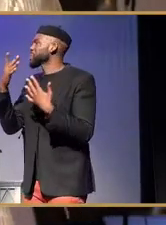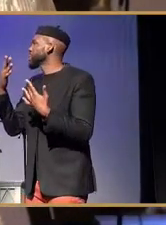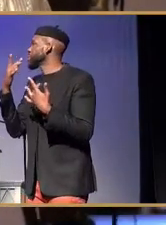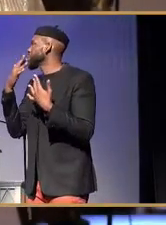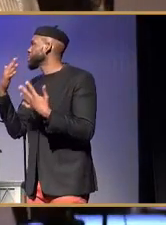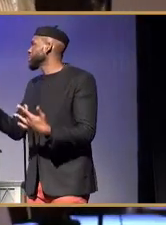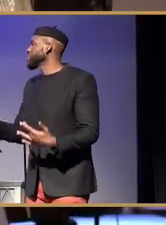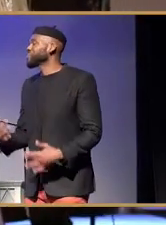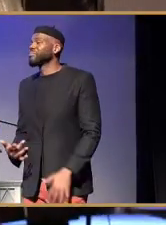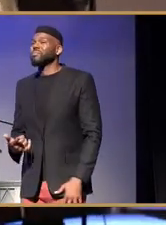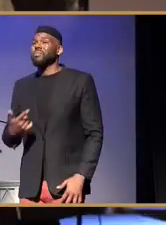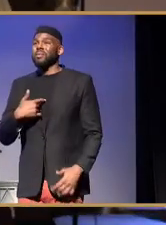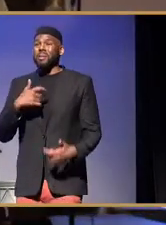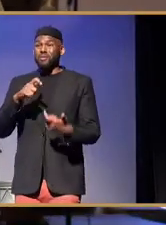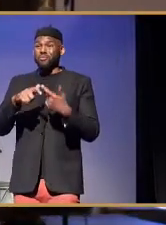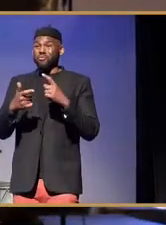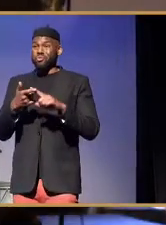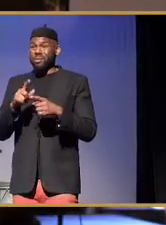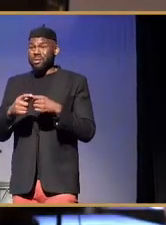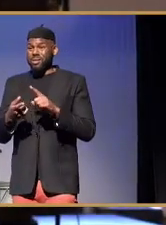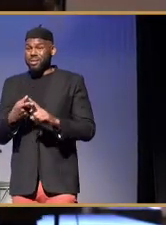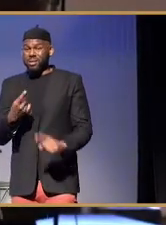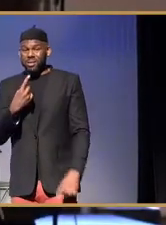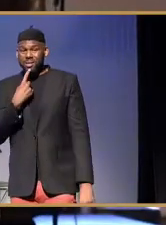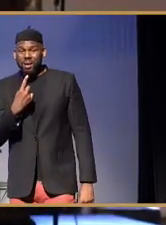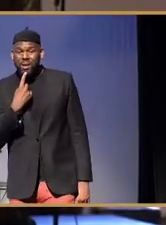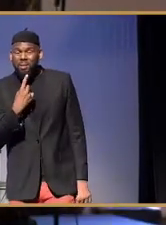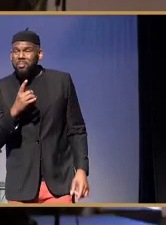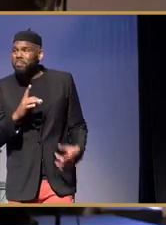My granny would say it like this.